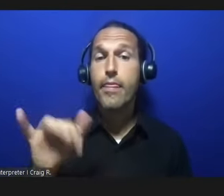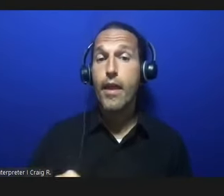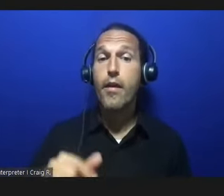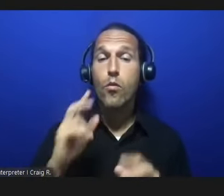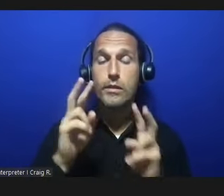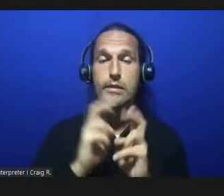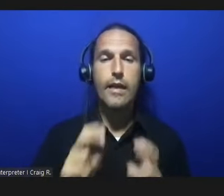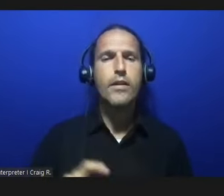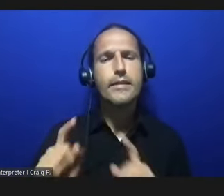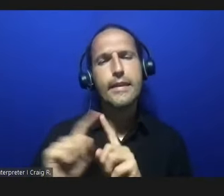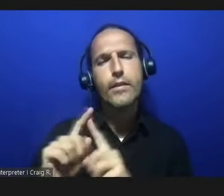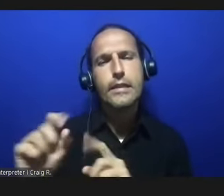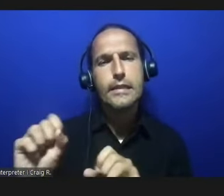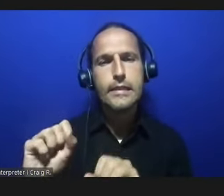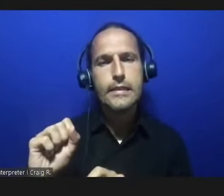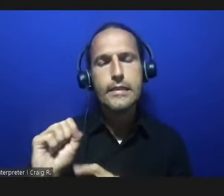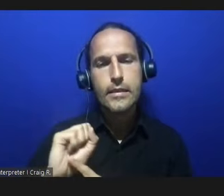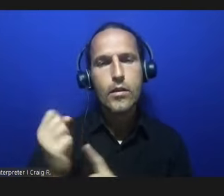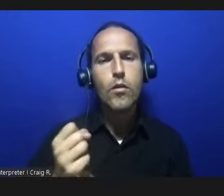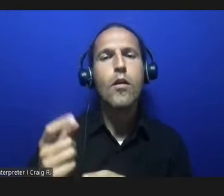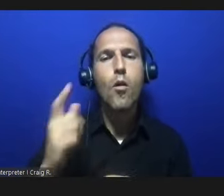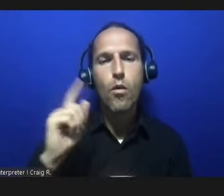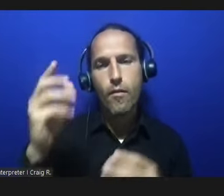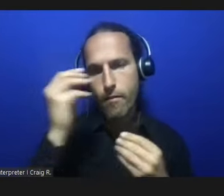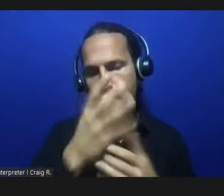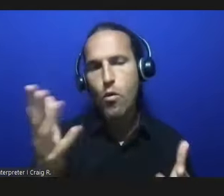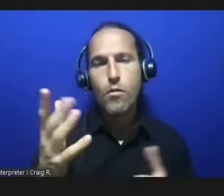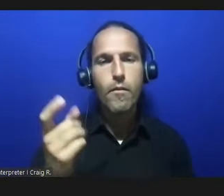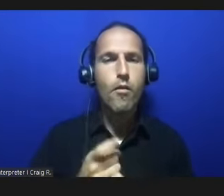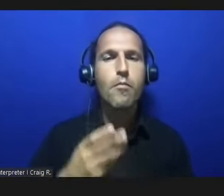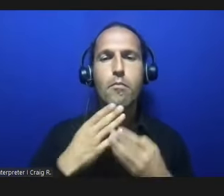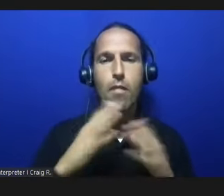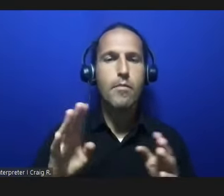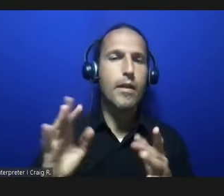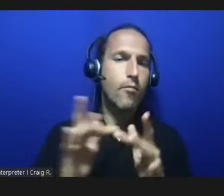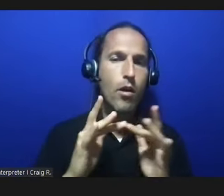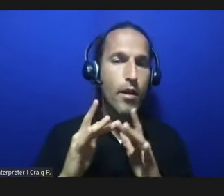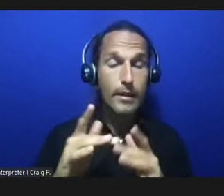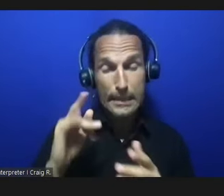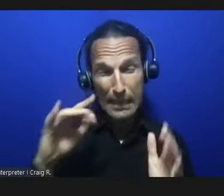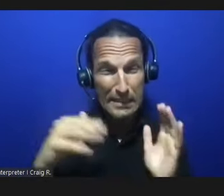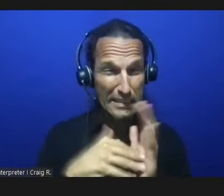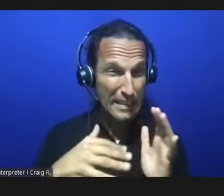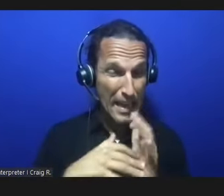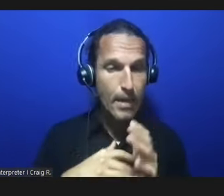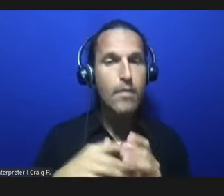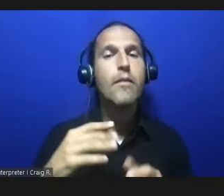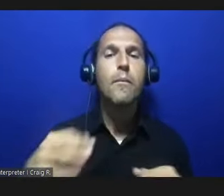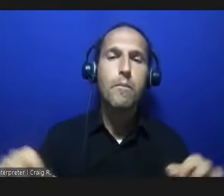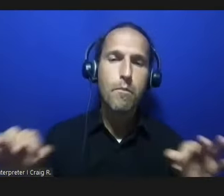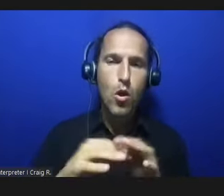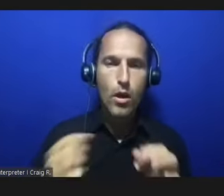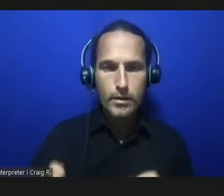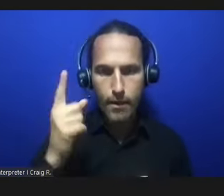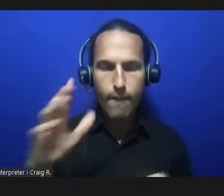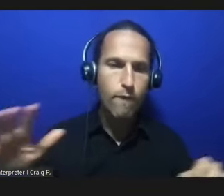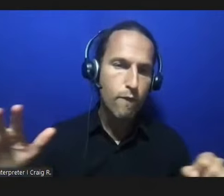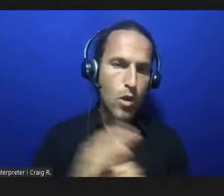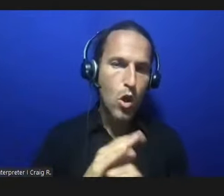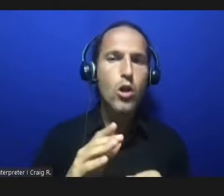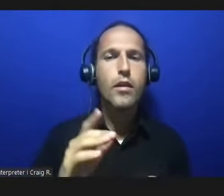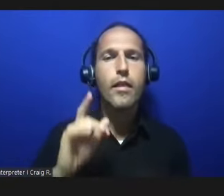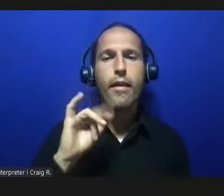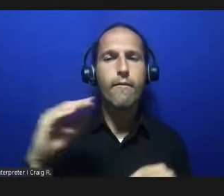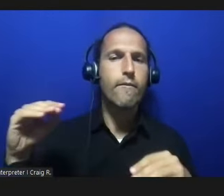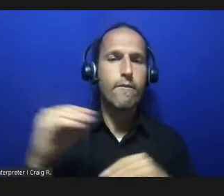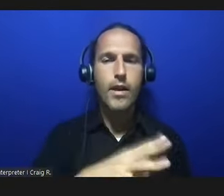assess a range of scenarios and will be informed by robust public outreach. Studying multiple scenarios ensures that we understand the full range of potential